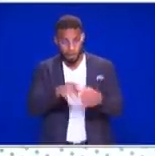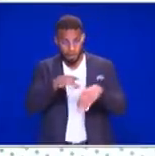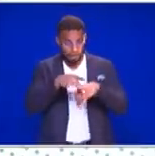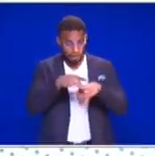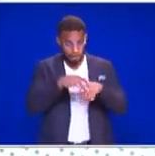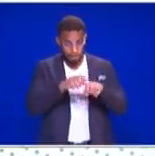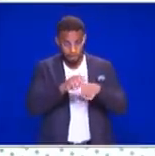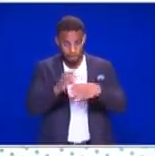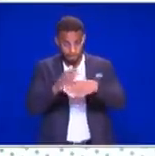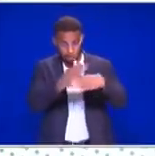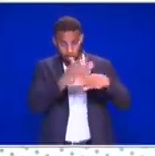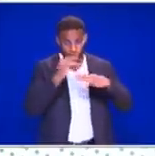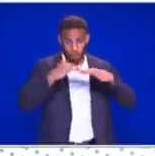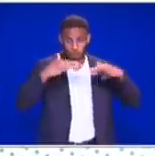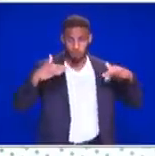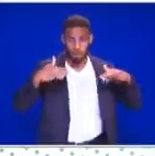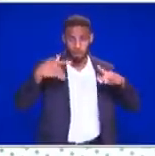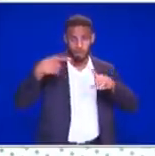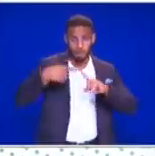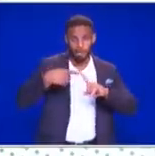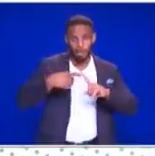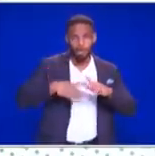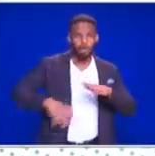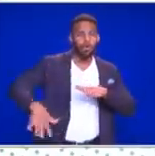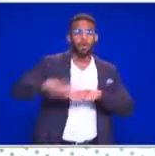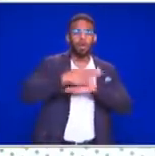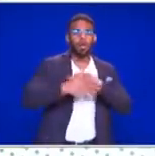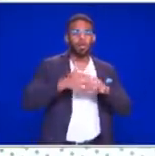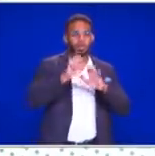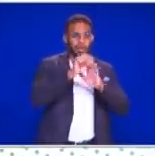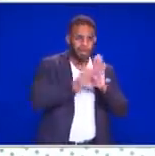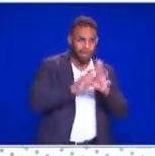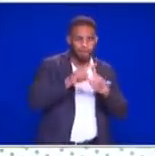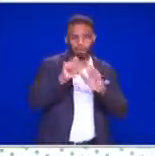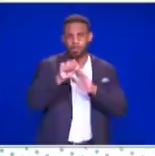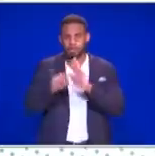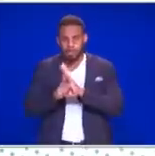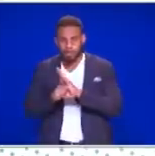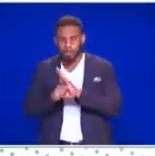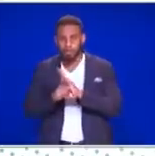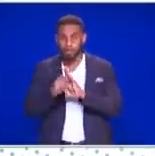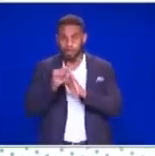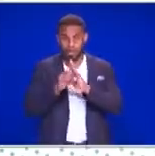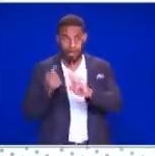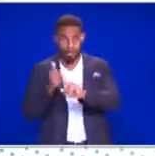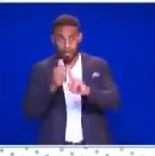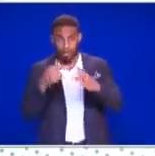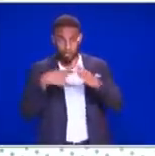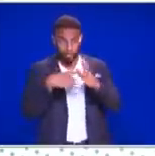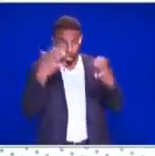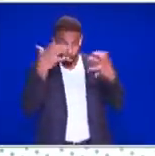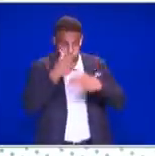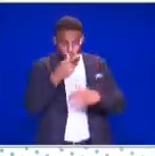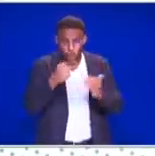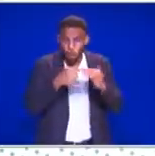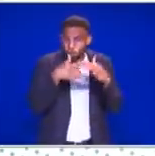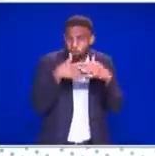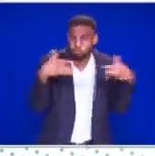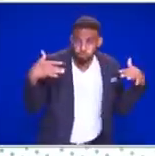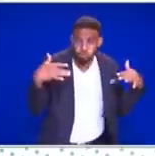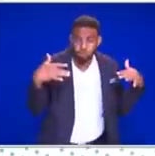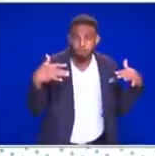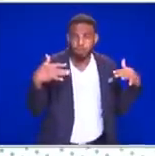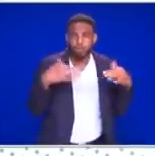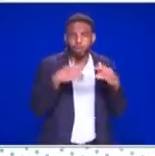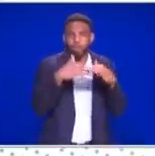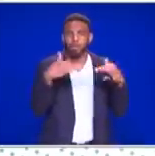geographic distribution of the diversity index across the country from state to state. The states shown in dark green were more diverse,